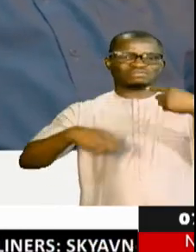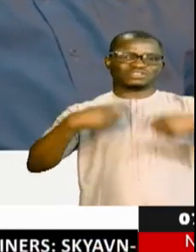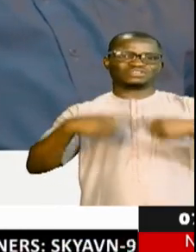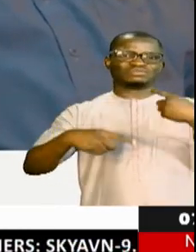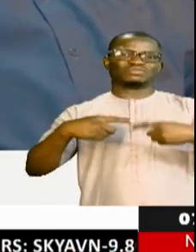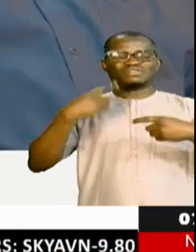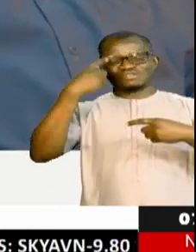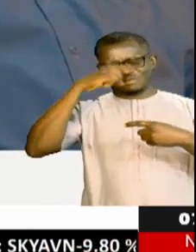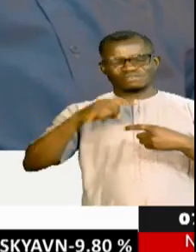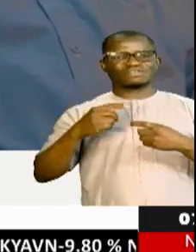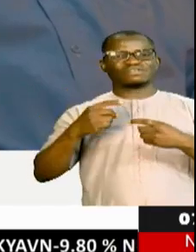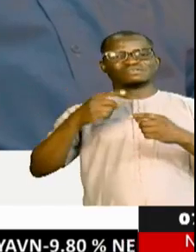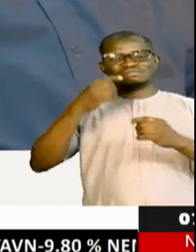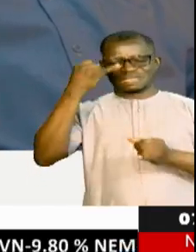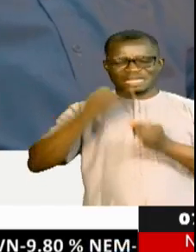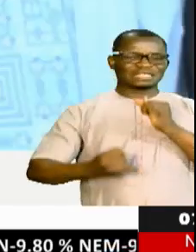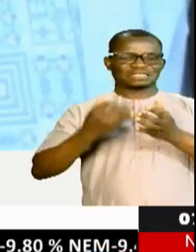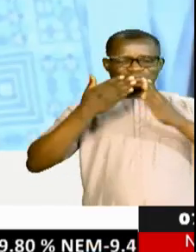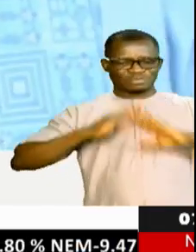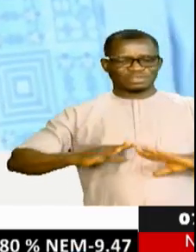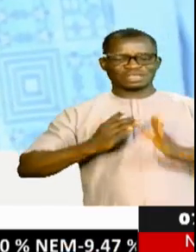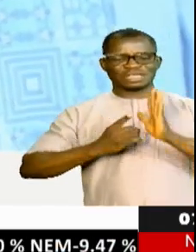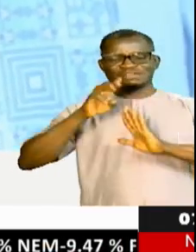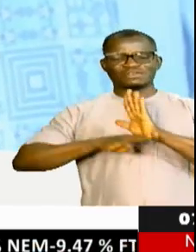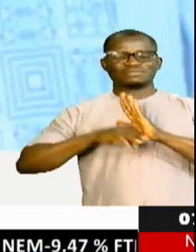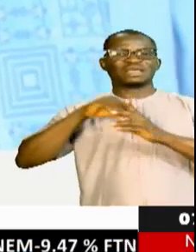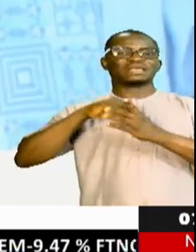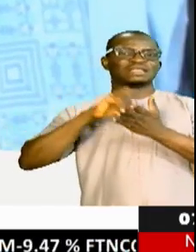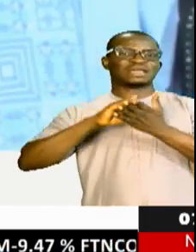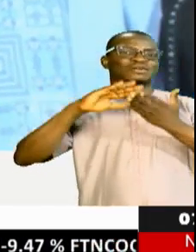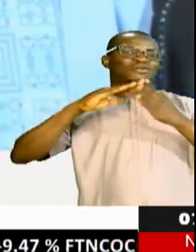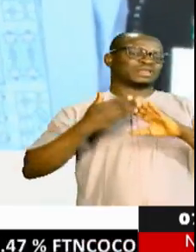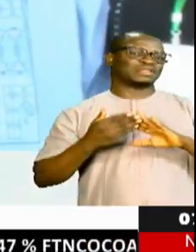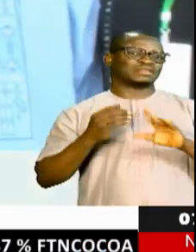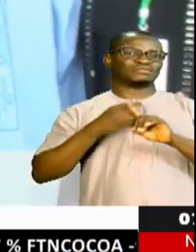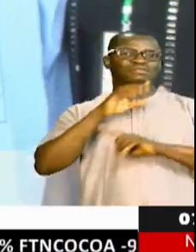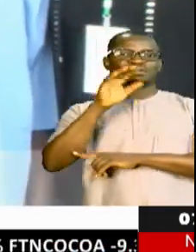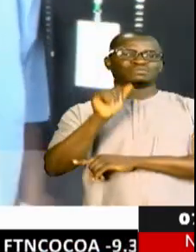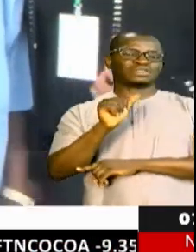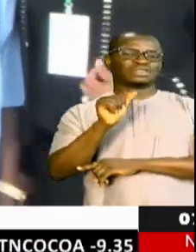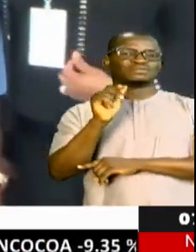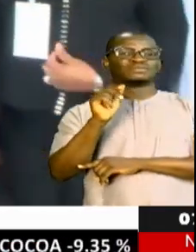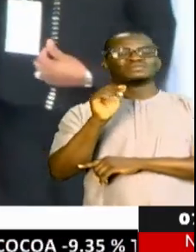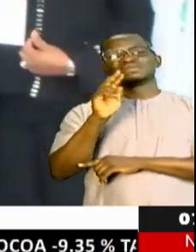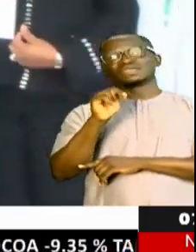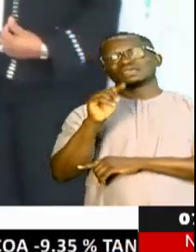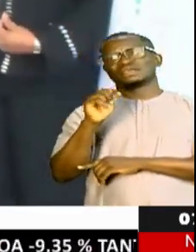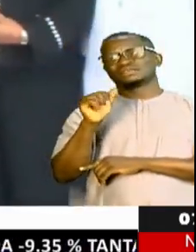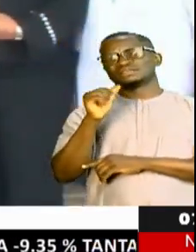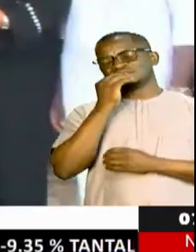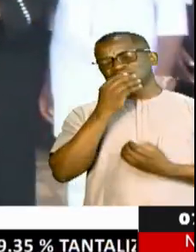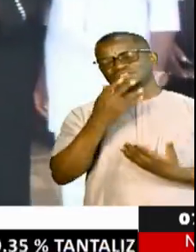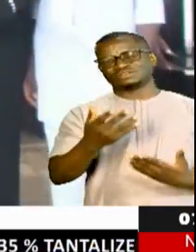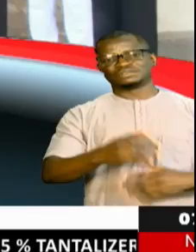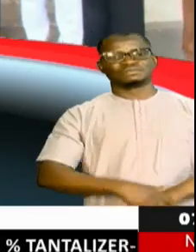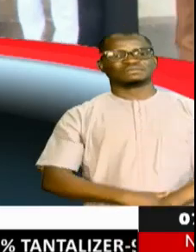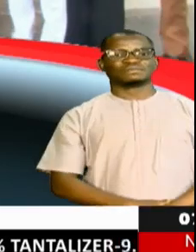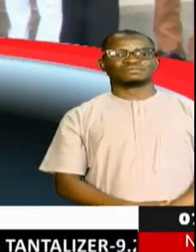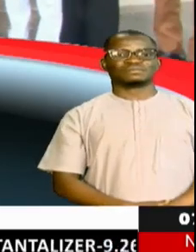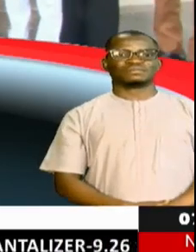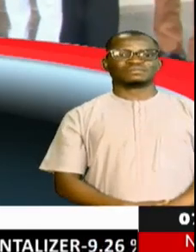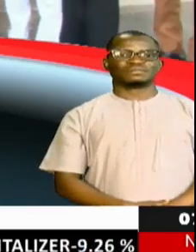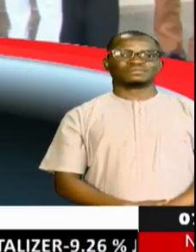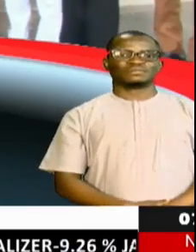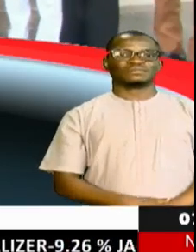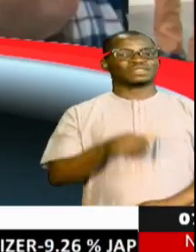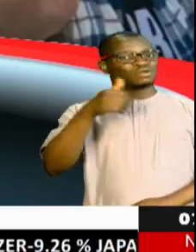lasting peace and development in the boundary communities. In Abuja, Kelvin Ebodwaye, NTA News.